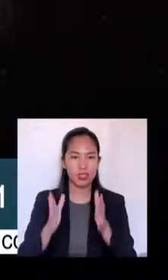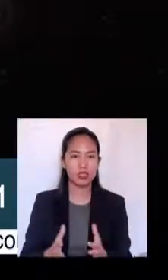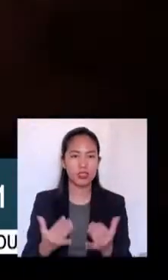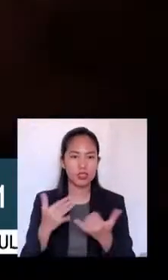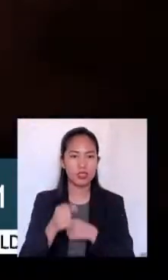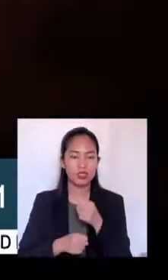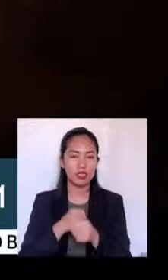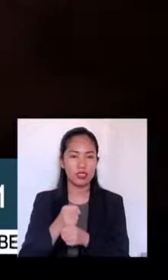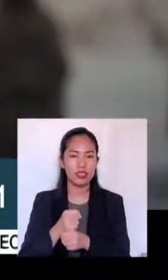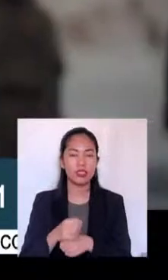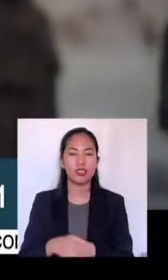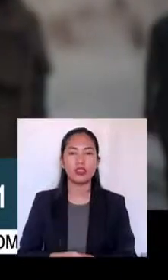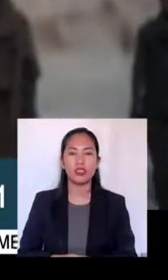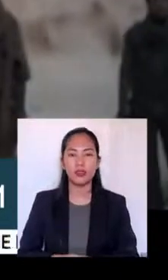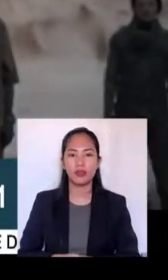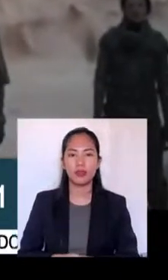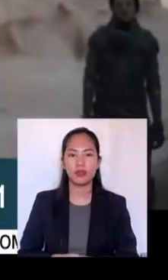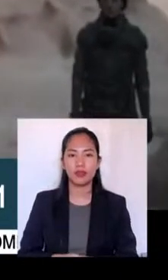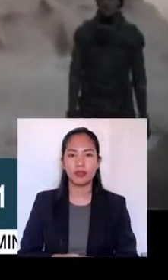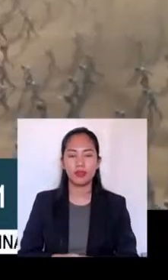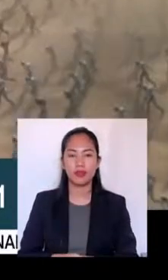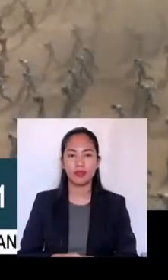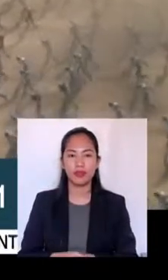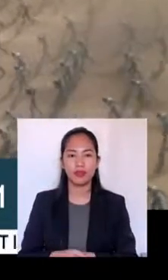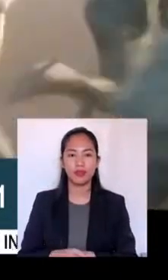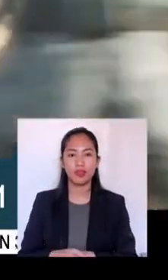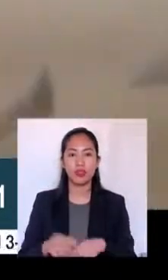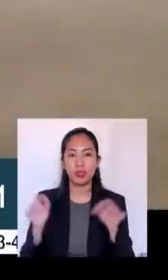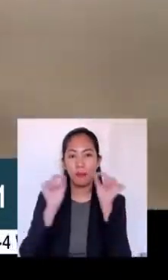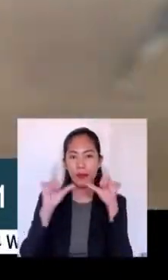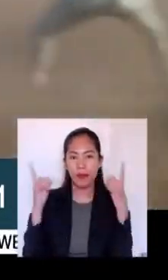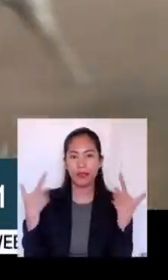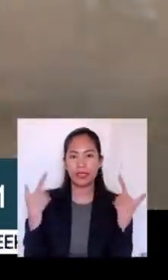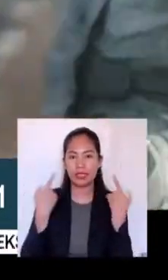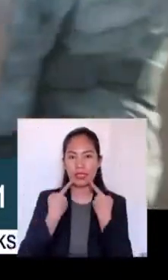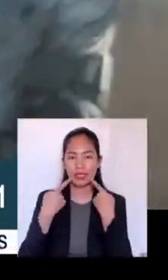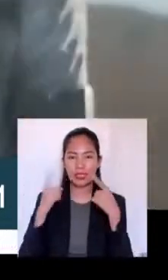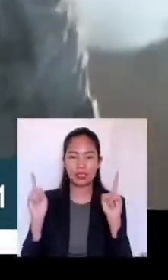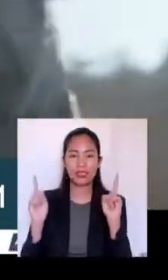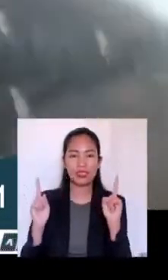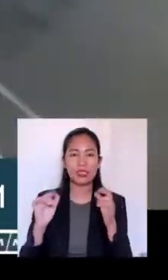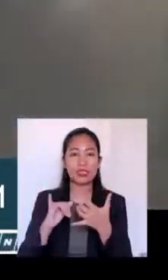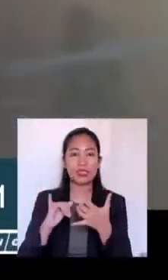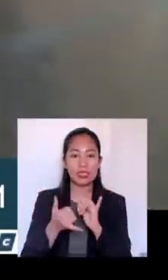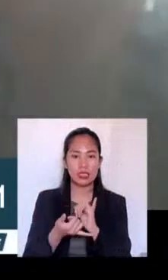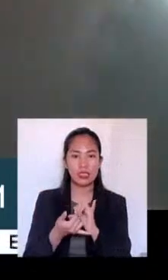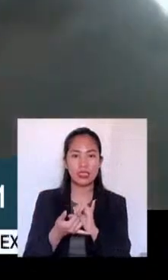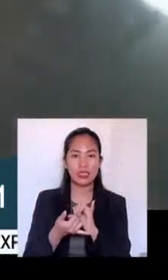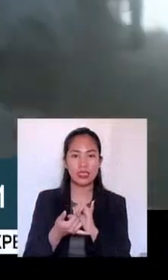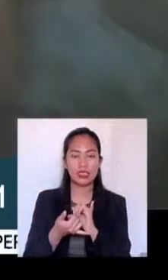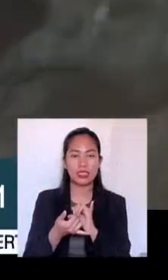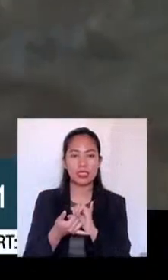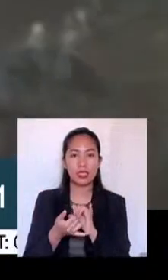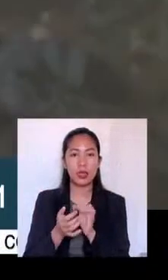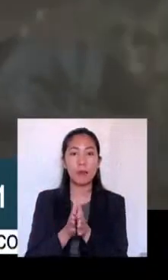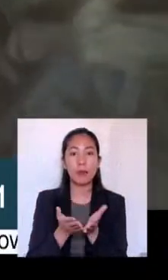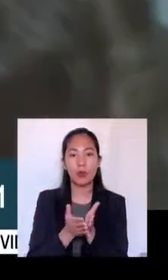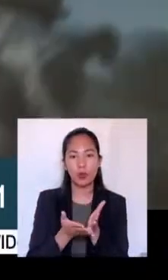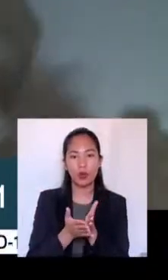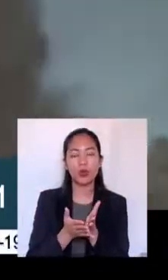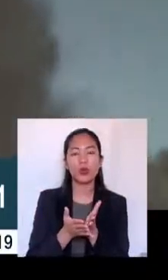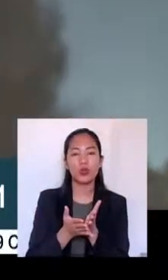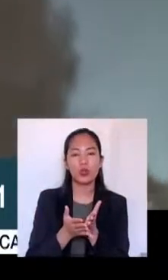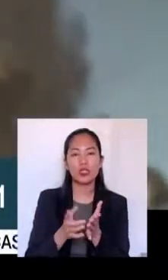Director Denis Villeneuve surprised everyone by successfully adapting an unadaptable book and creating an entertaining